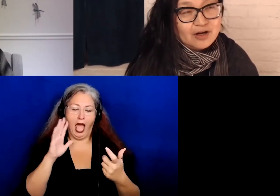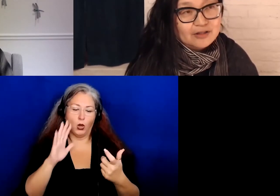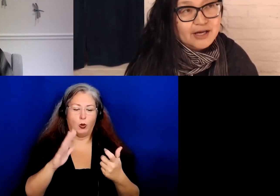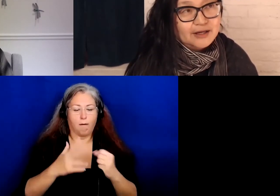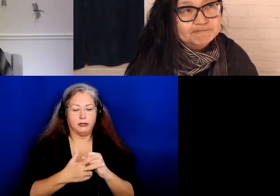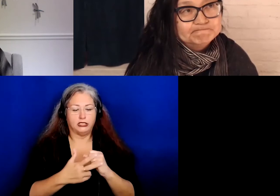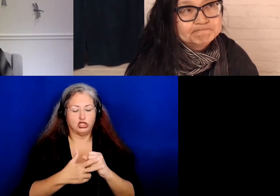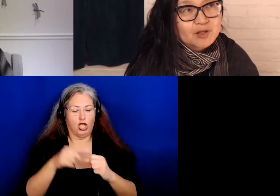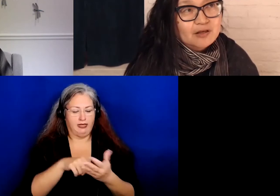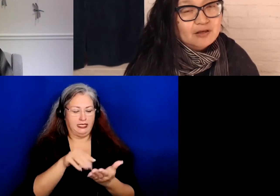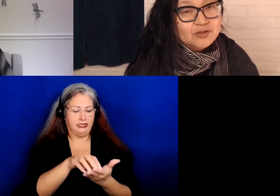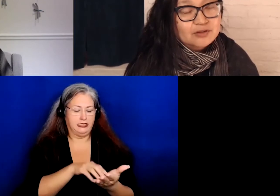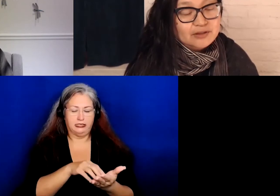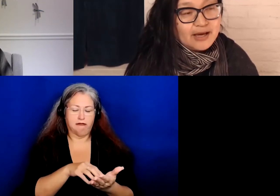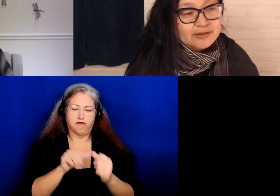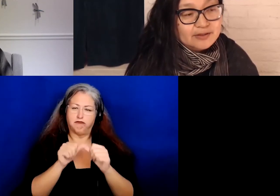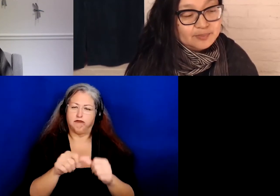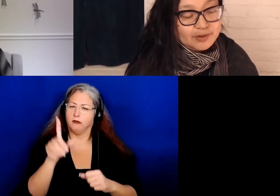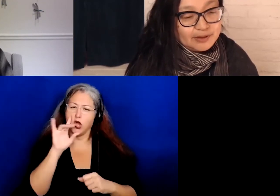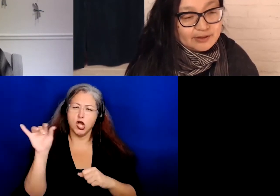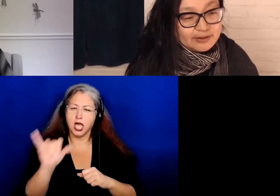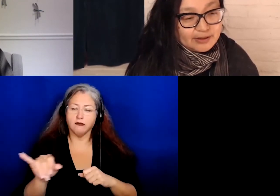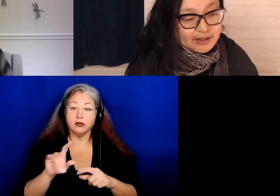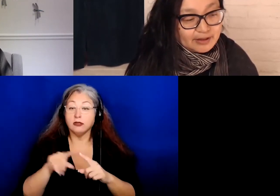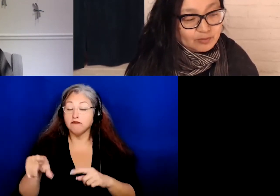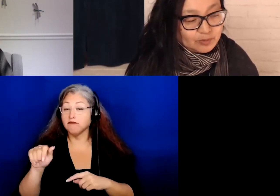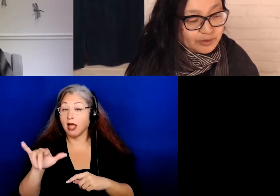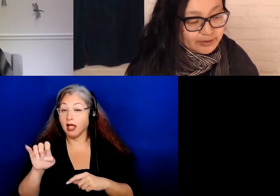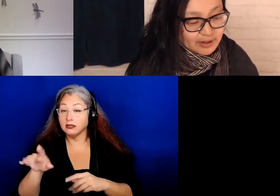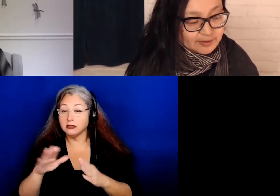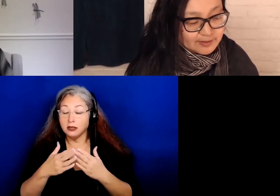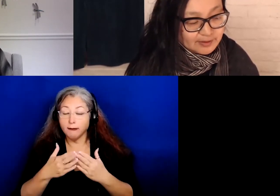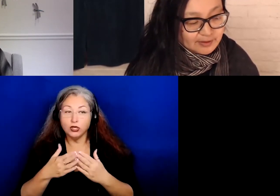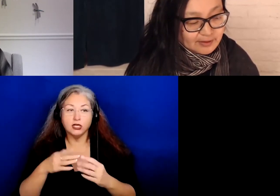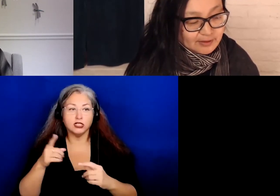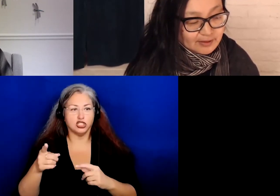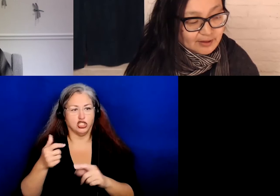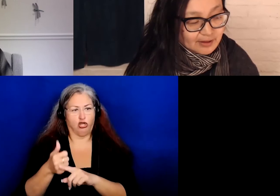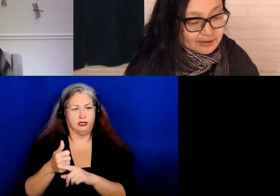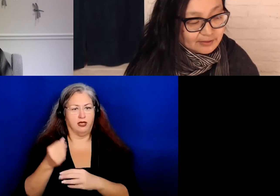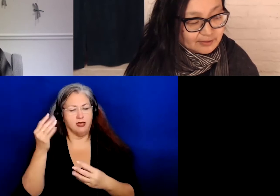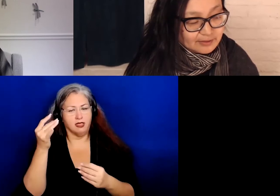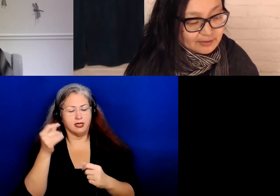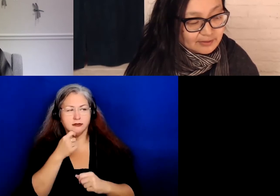on, for all time. And certainly Alice in the book at one point thinks,